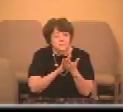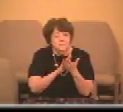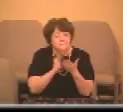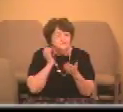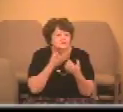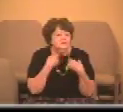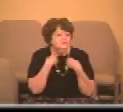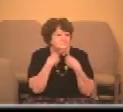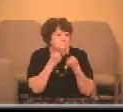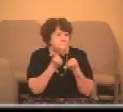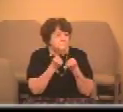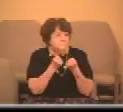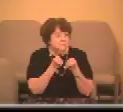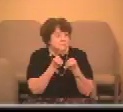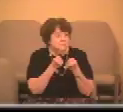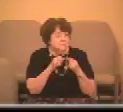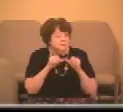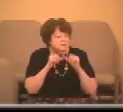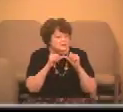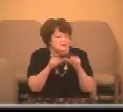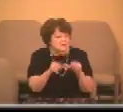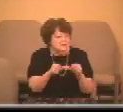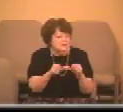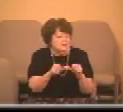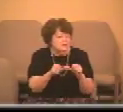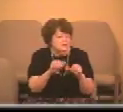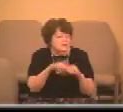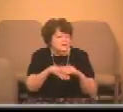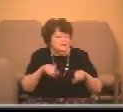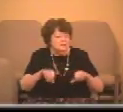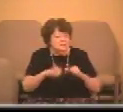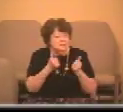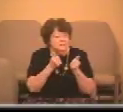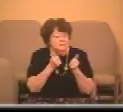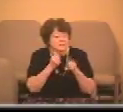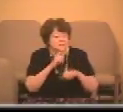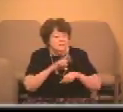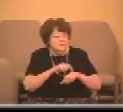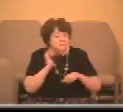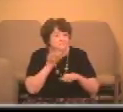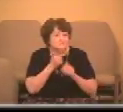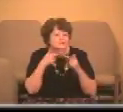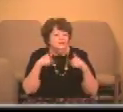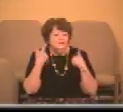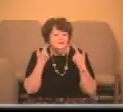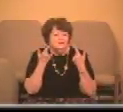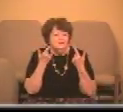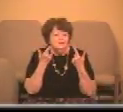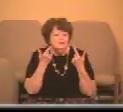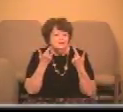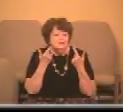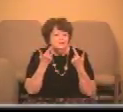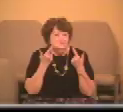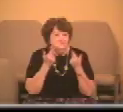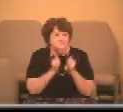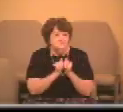strength to persevere in the challenging moments of our lives.